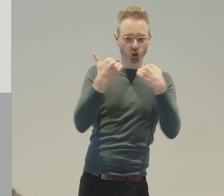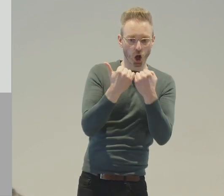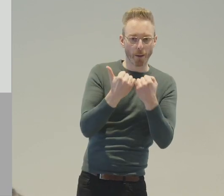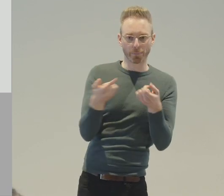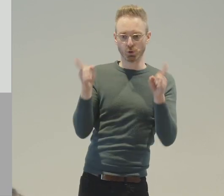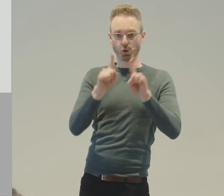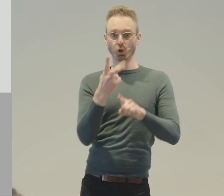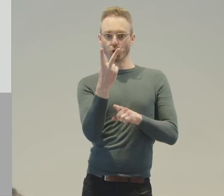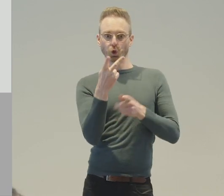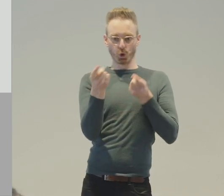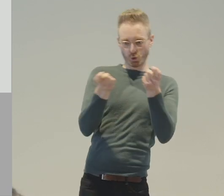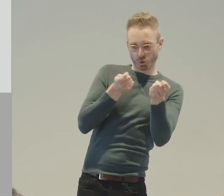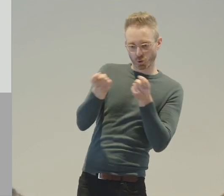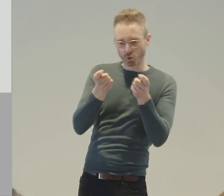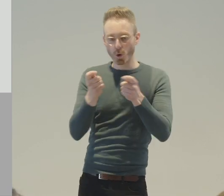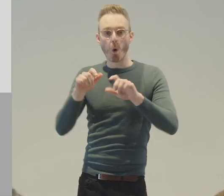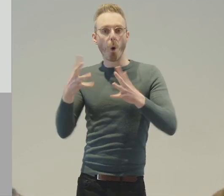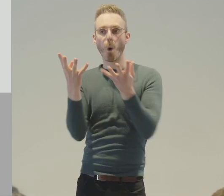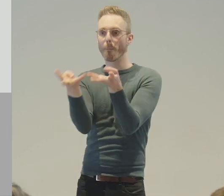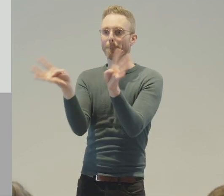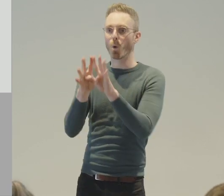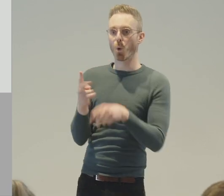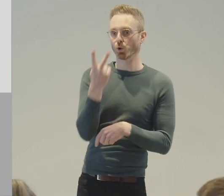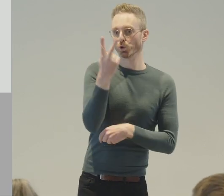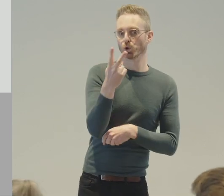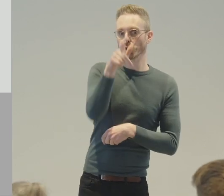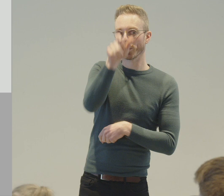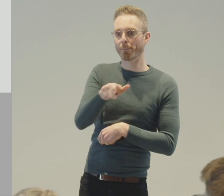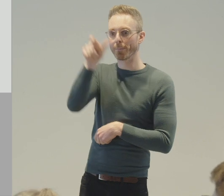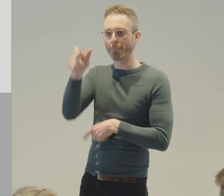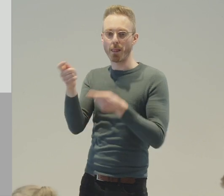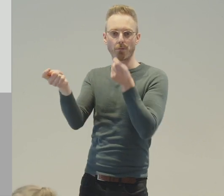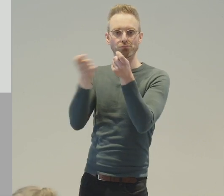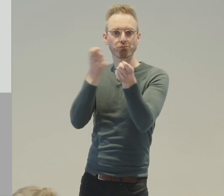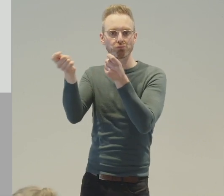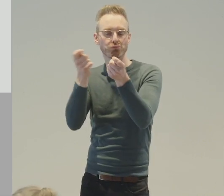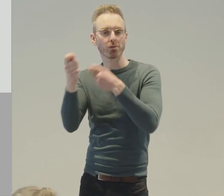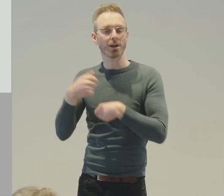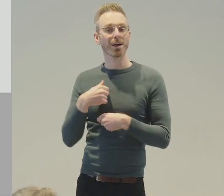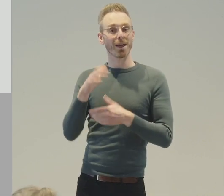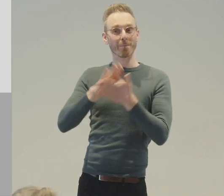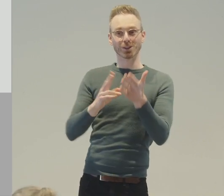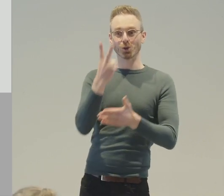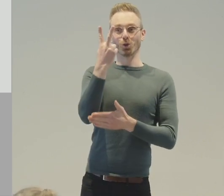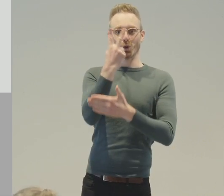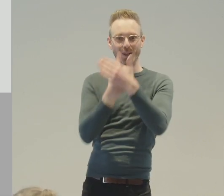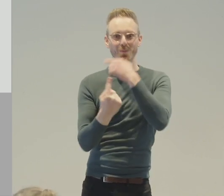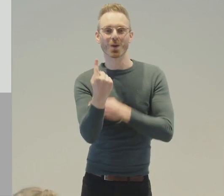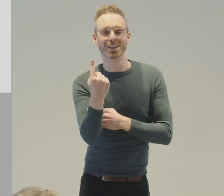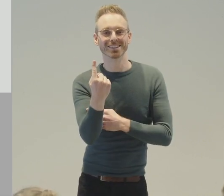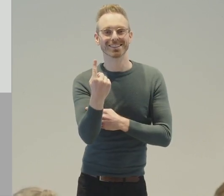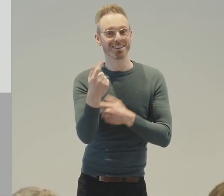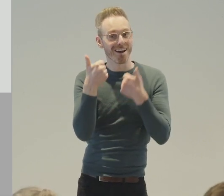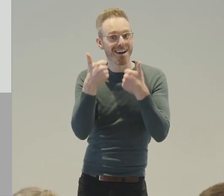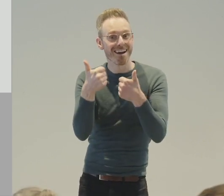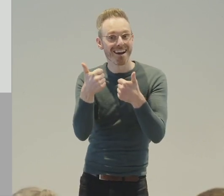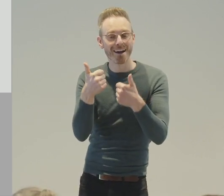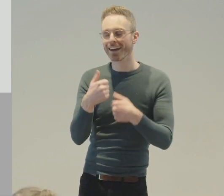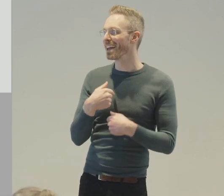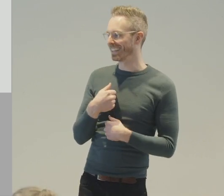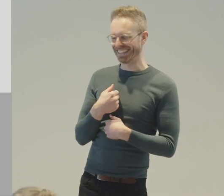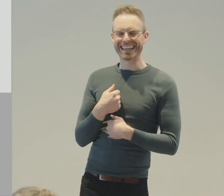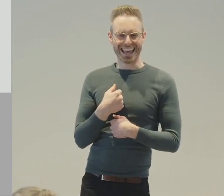having two for the price of one, basically? Two heads for the price of one. It helps you